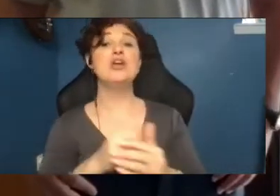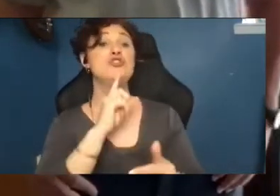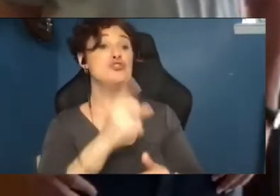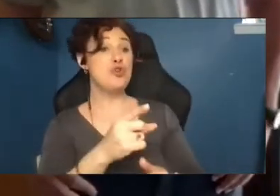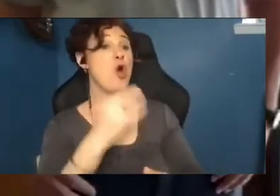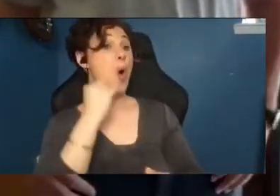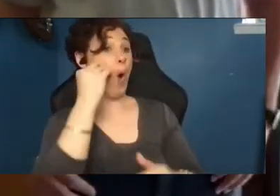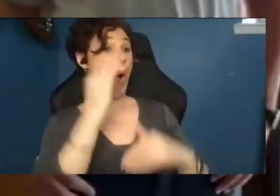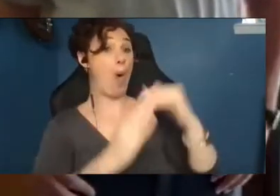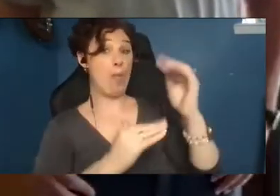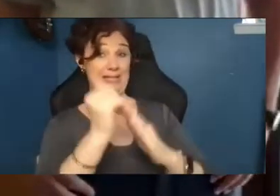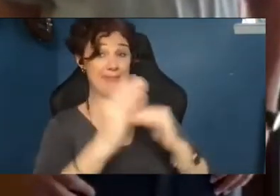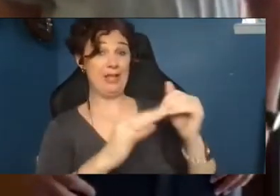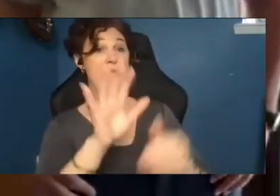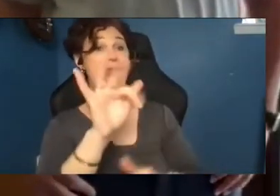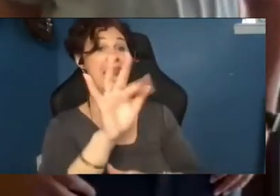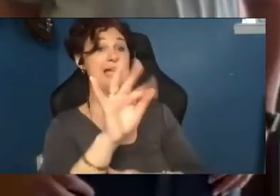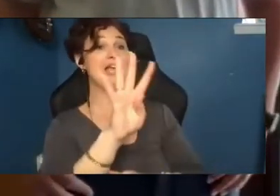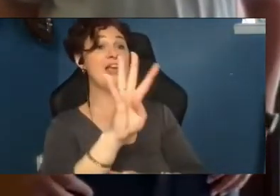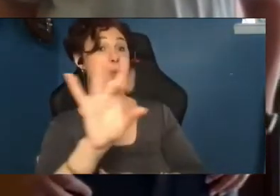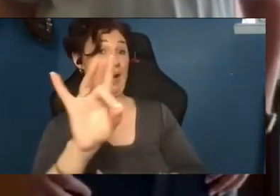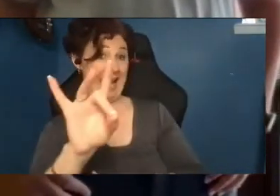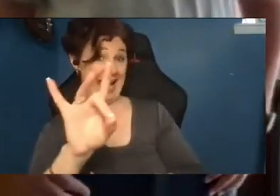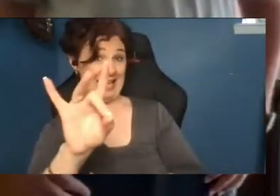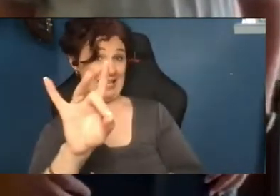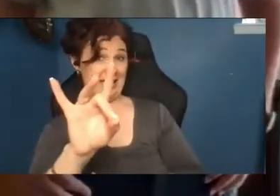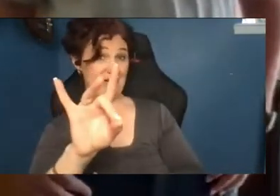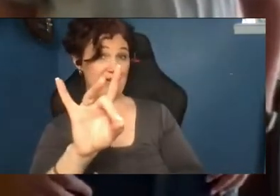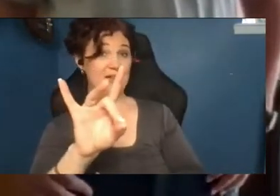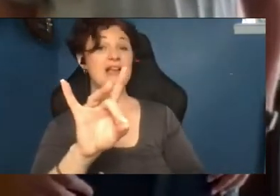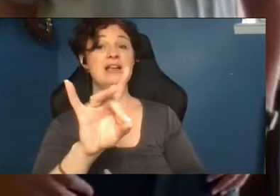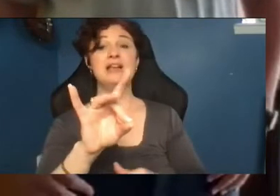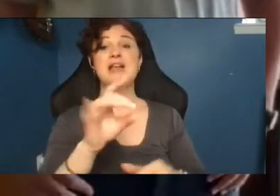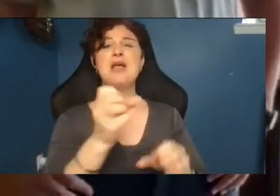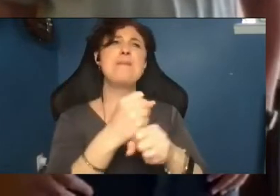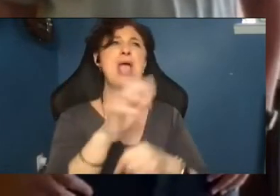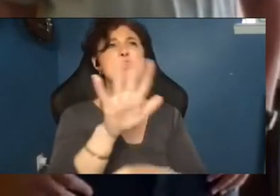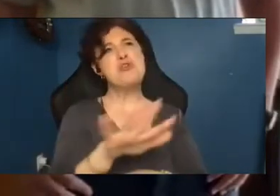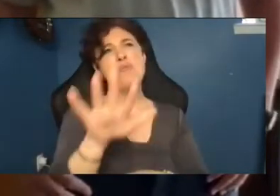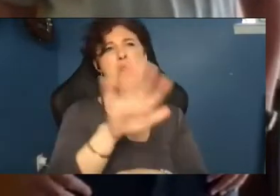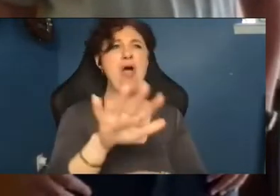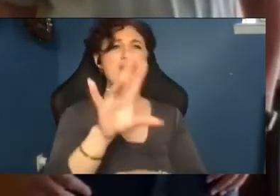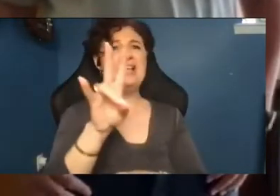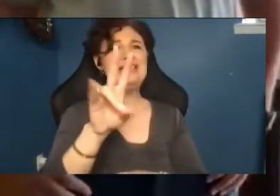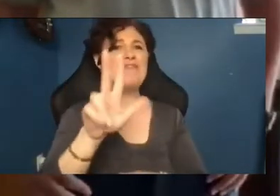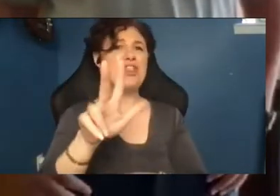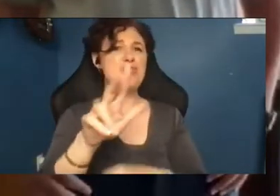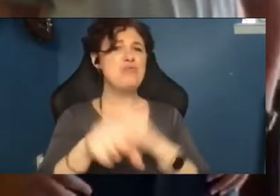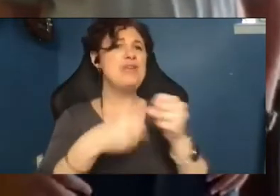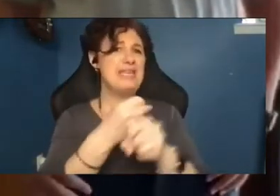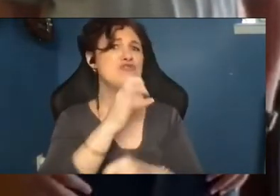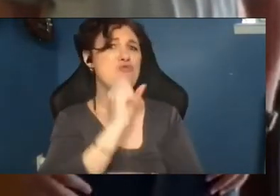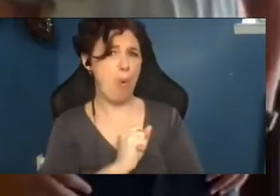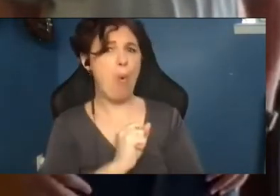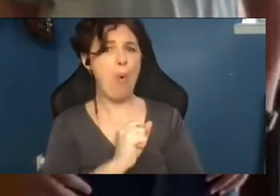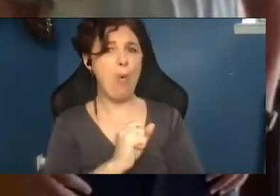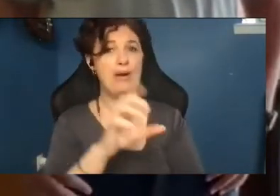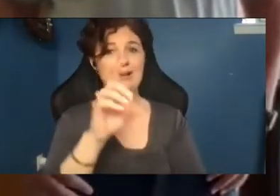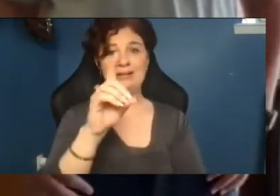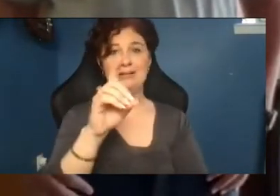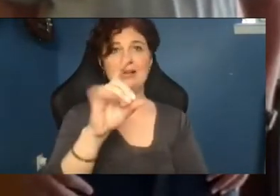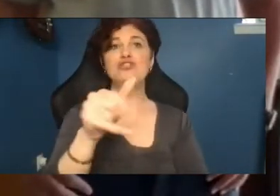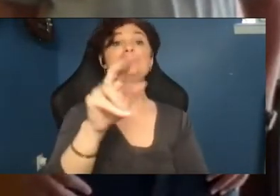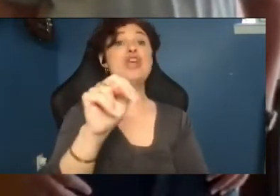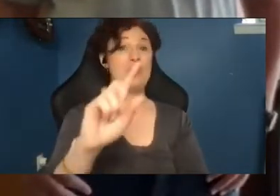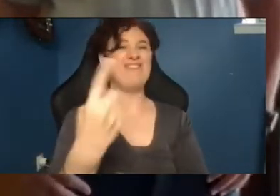Sure. The home is built in 1948, which makes it roughly 73 years old. On